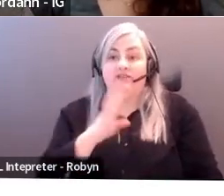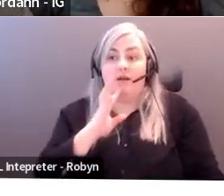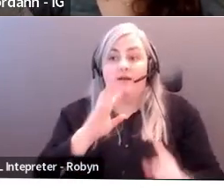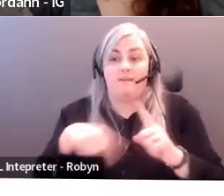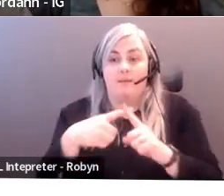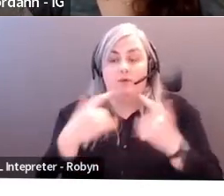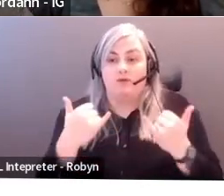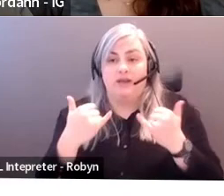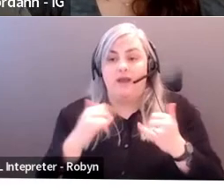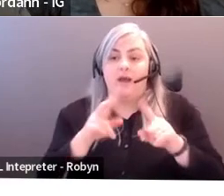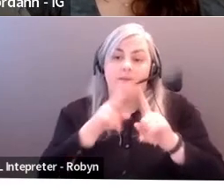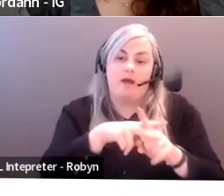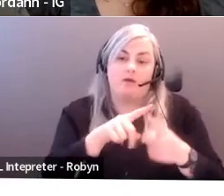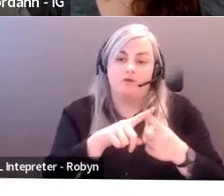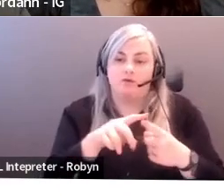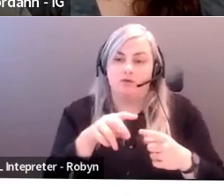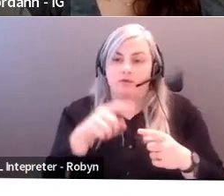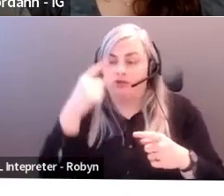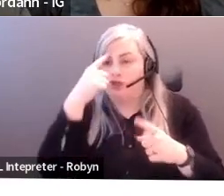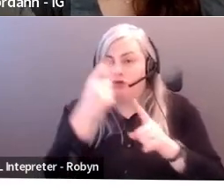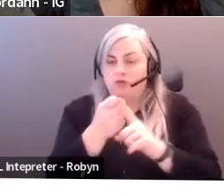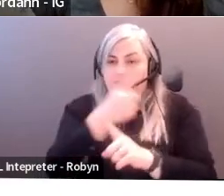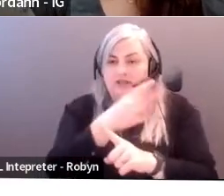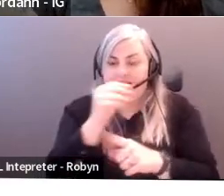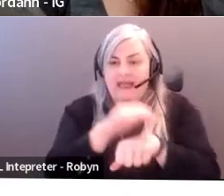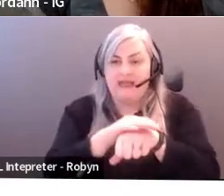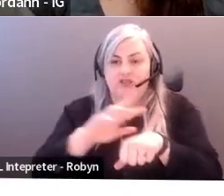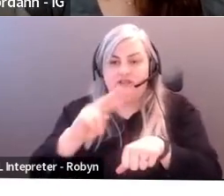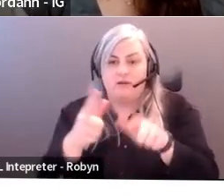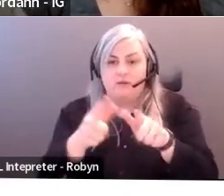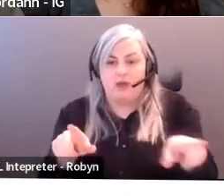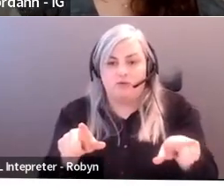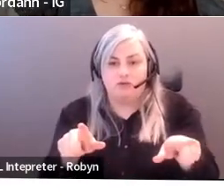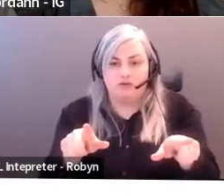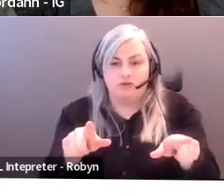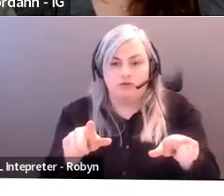also apply to neurodiverse and English as second language populations?